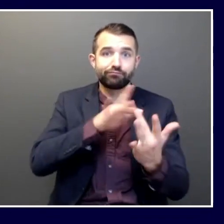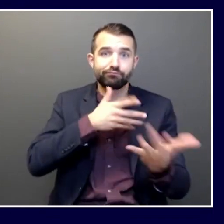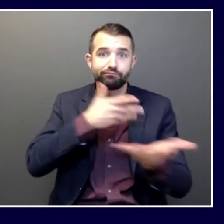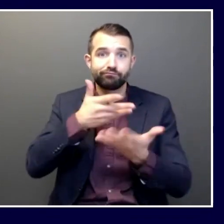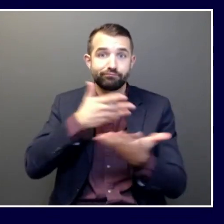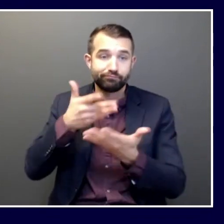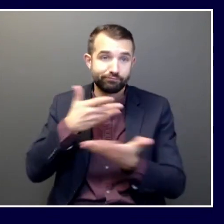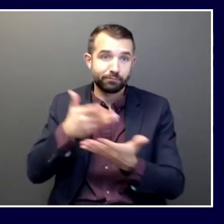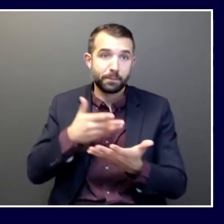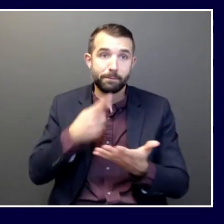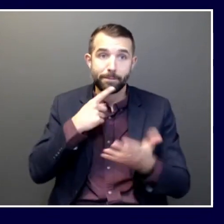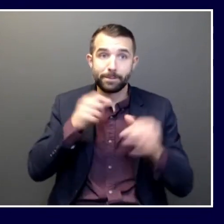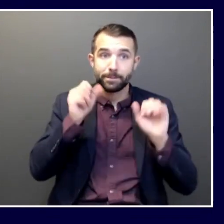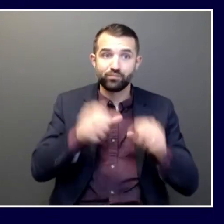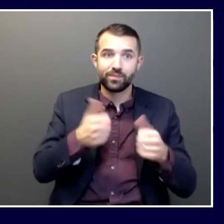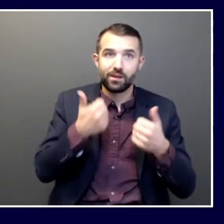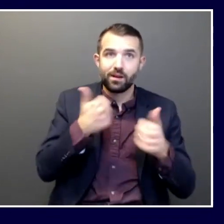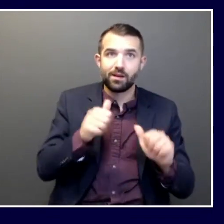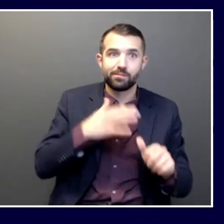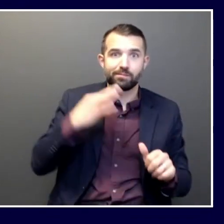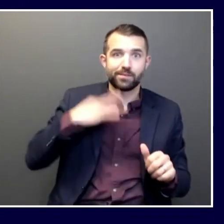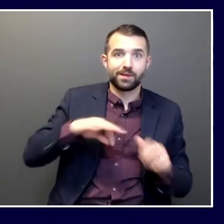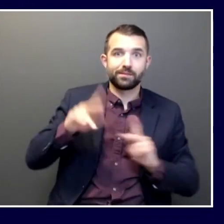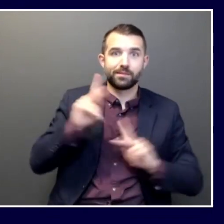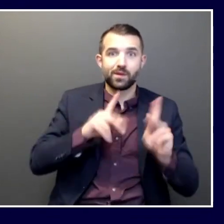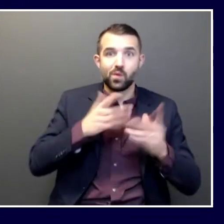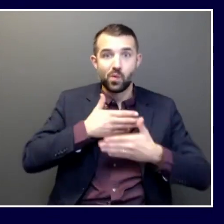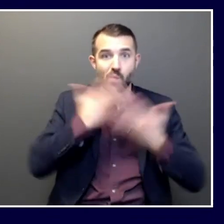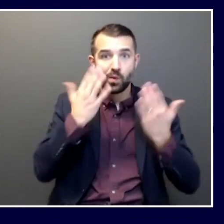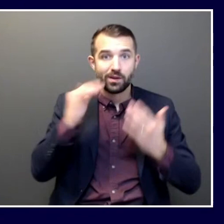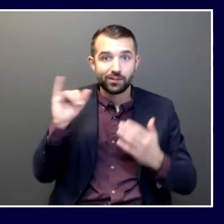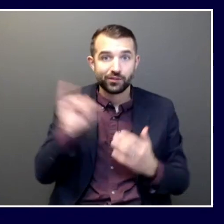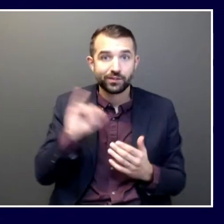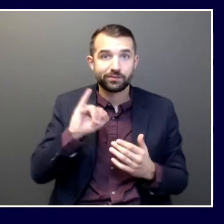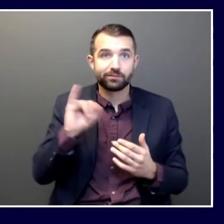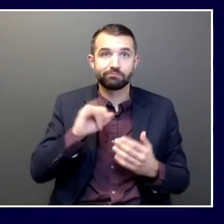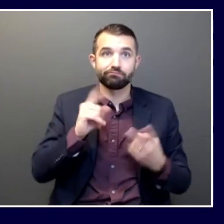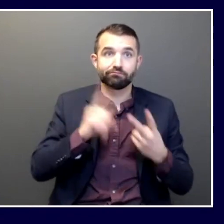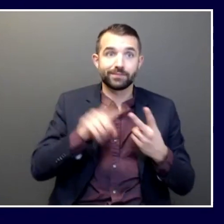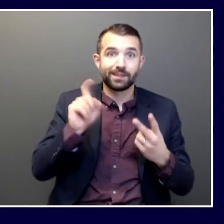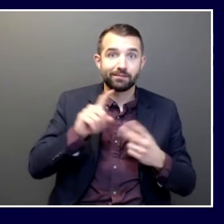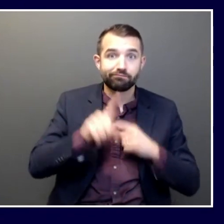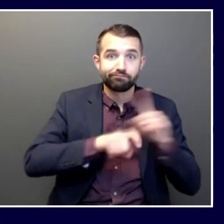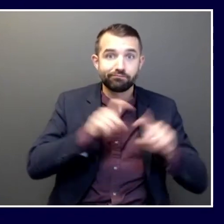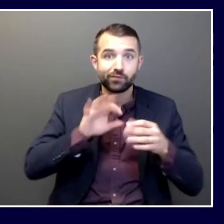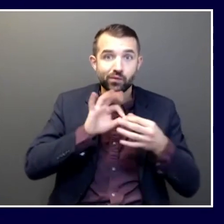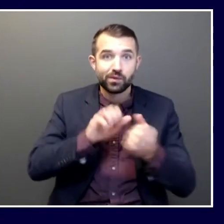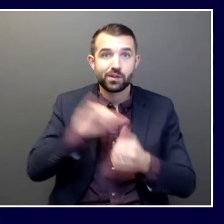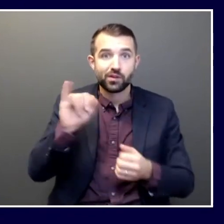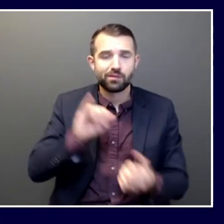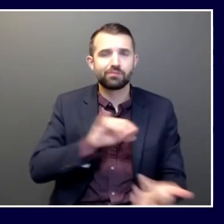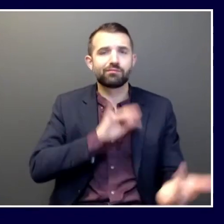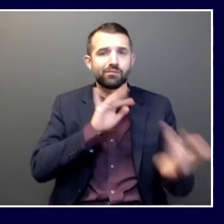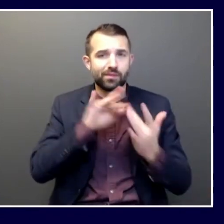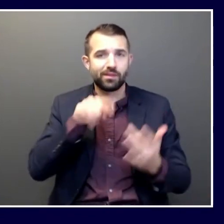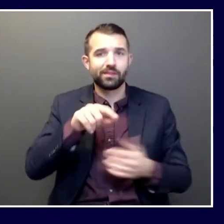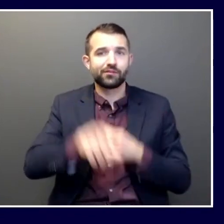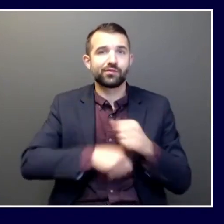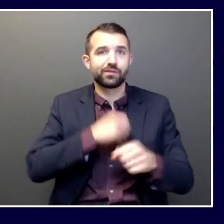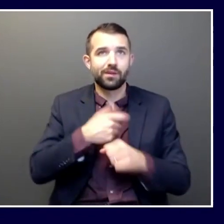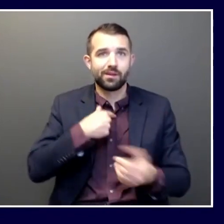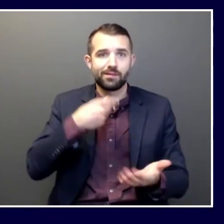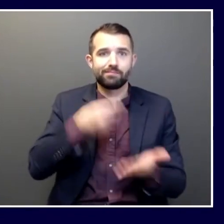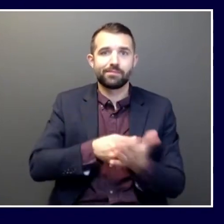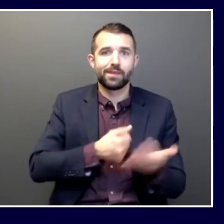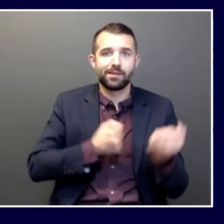especially those who are uninsured, who may struggle with health insurance coverage. And this year, there is even greater financial assistance than ever.